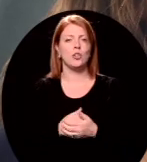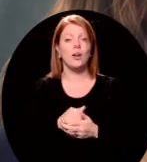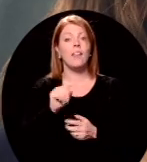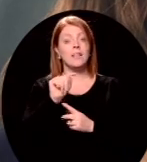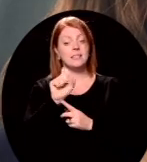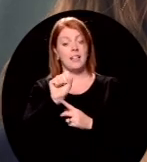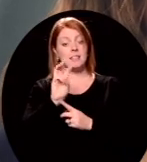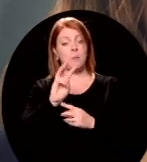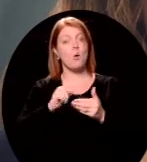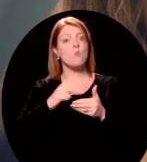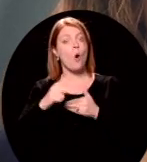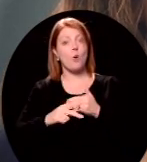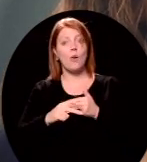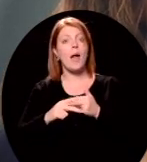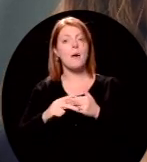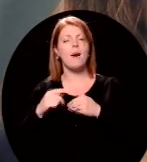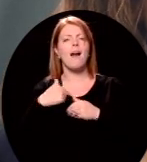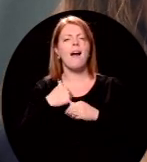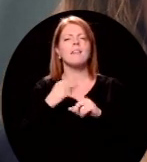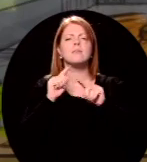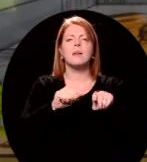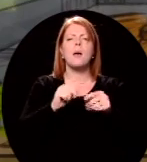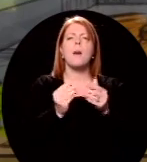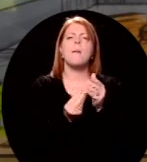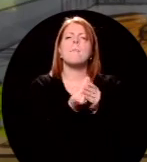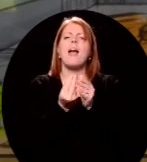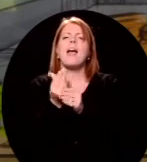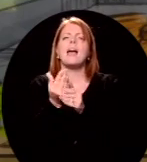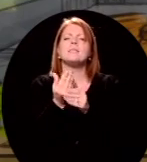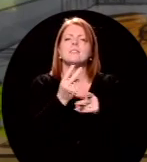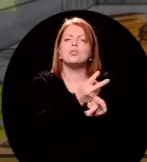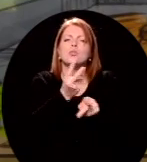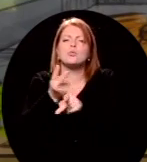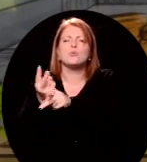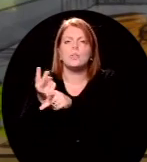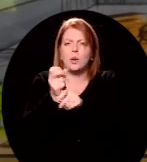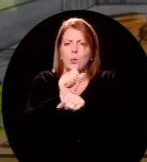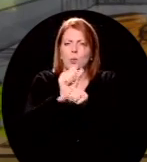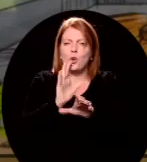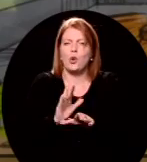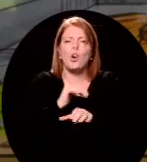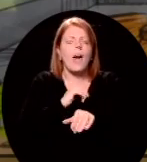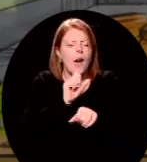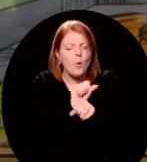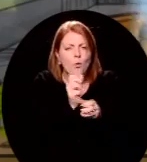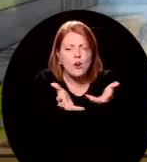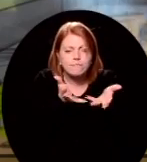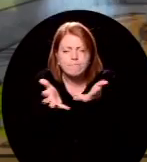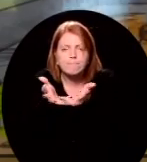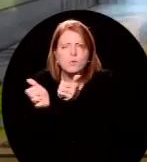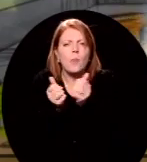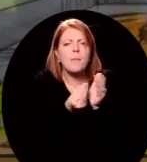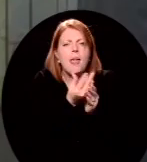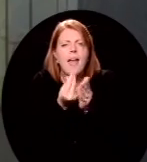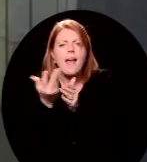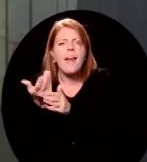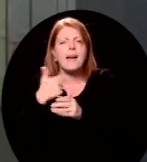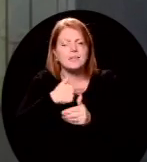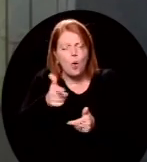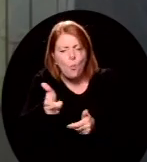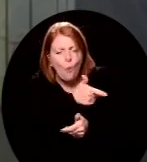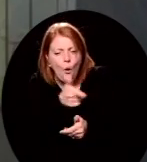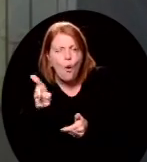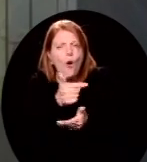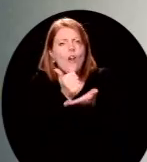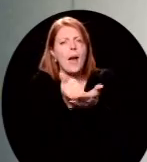the TSW program, I was a plant nursery worker. I worked with plants, I watered them, I had cared for them, and I